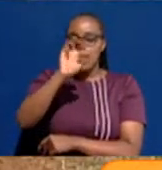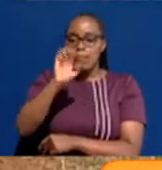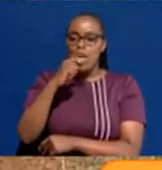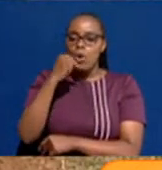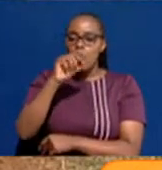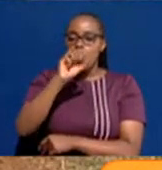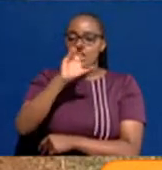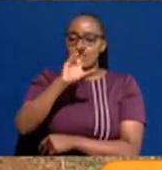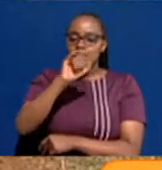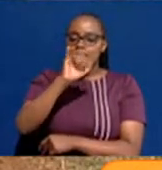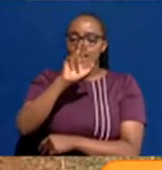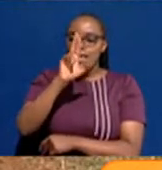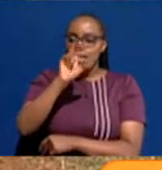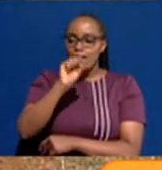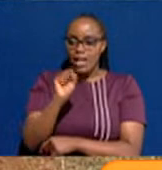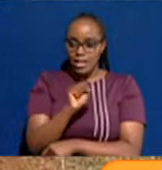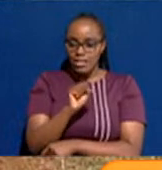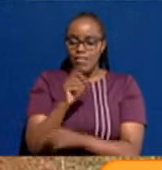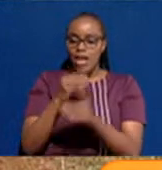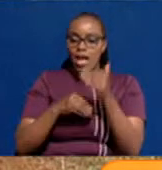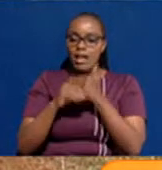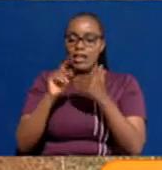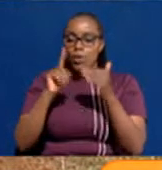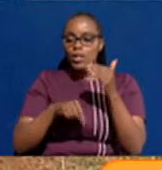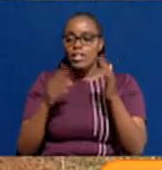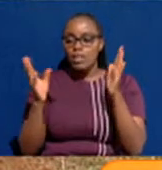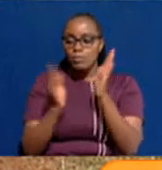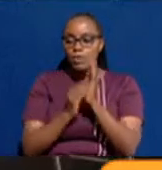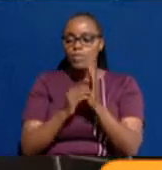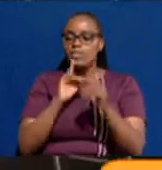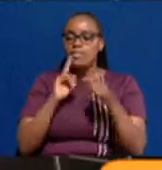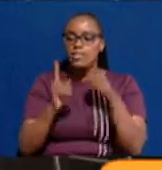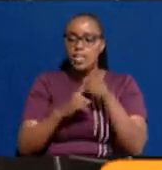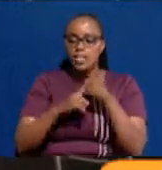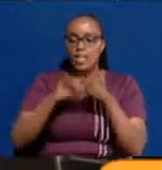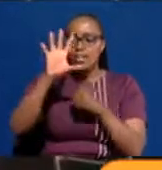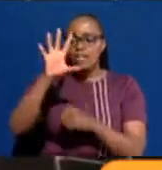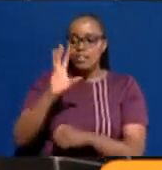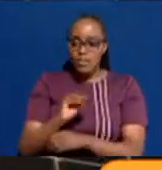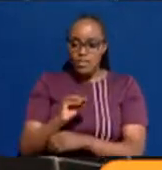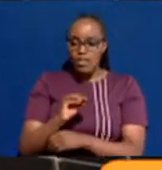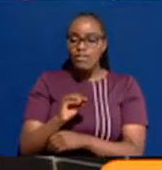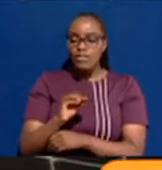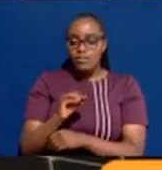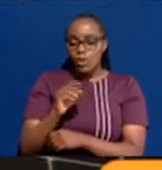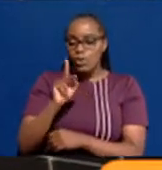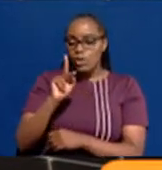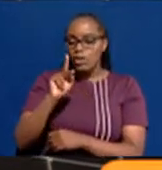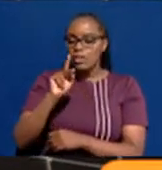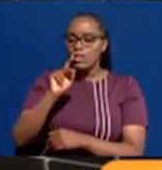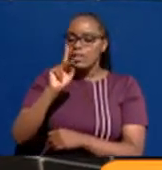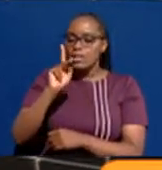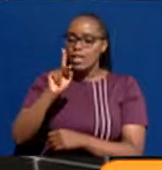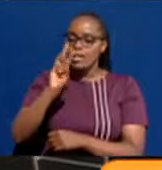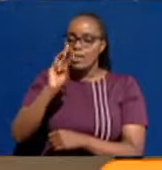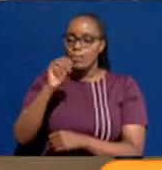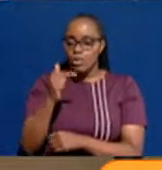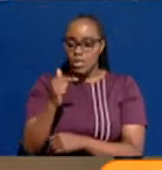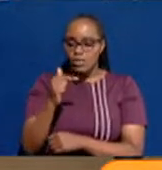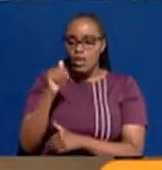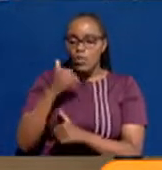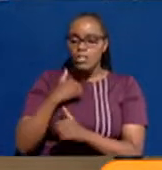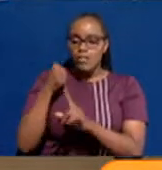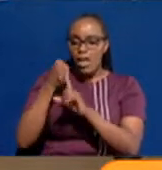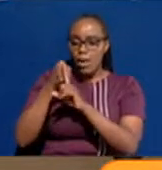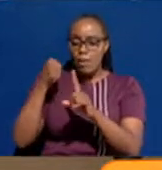Silas Njibwakale, adding that the installation of a 650-kilowatt plant at Kipkebe will positively